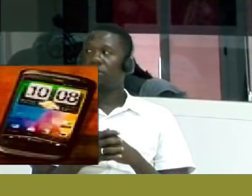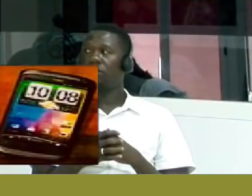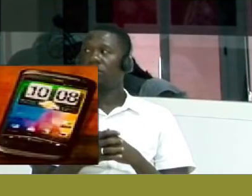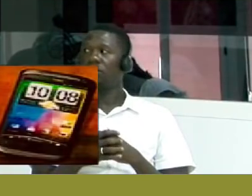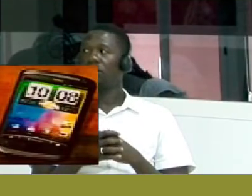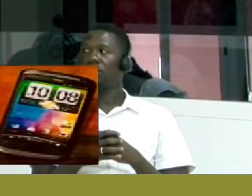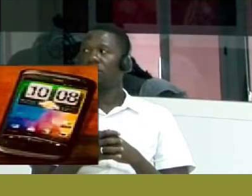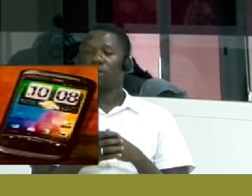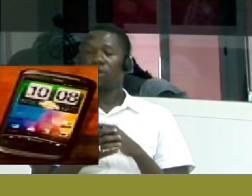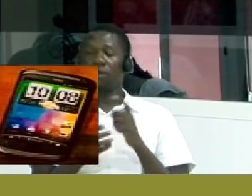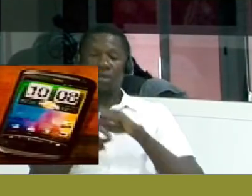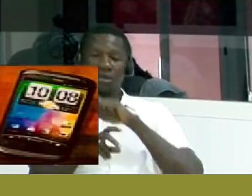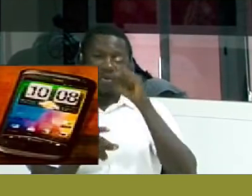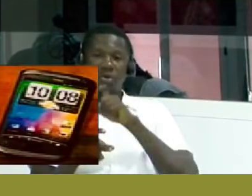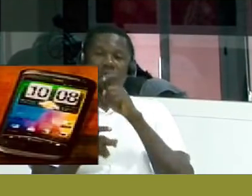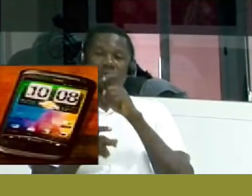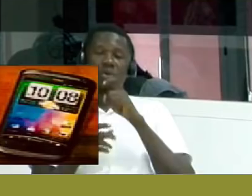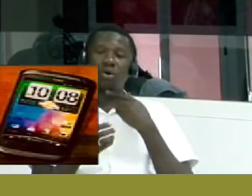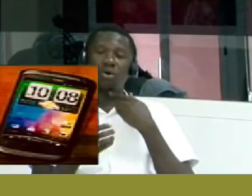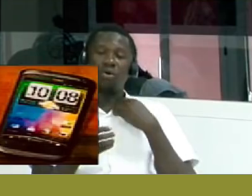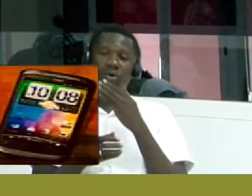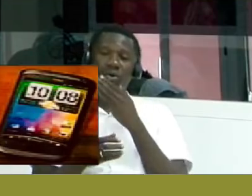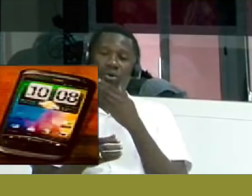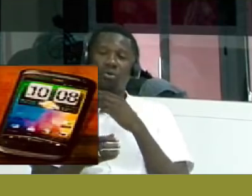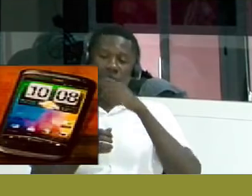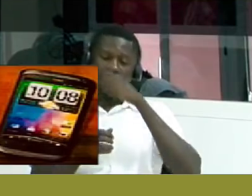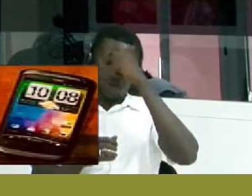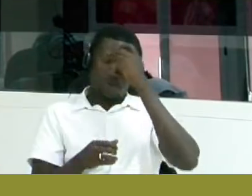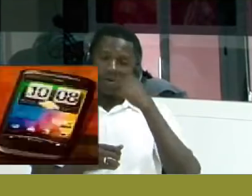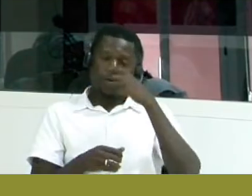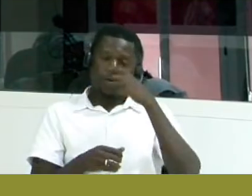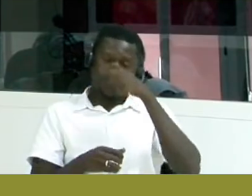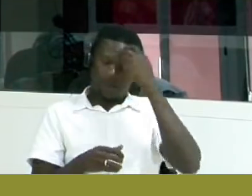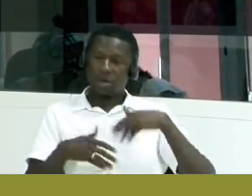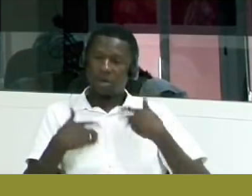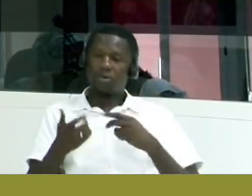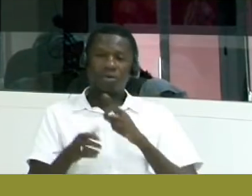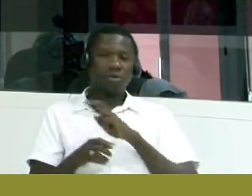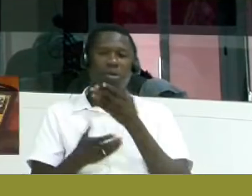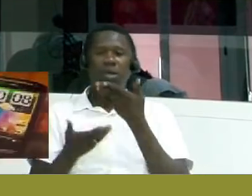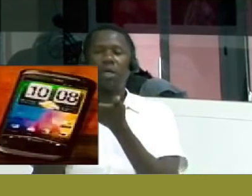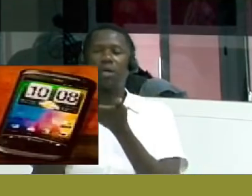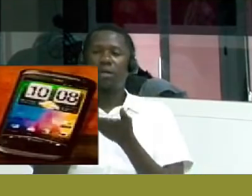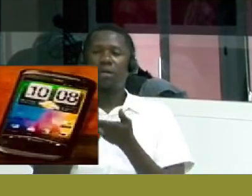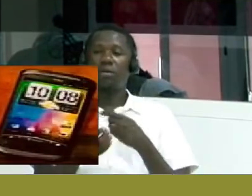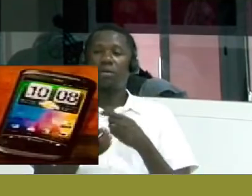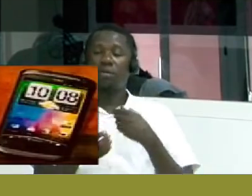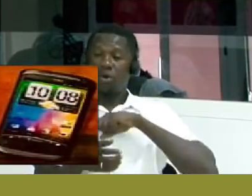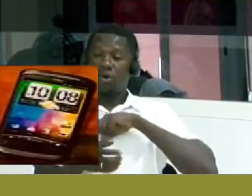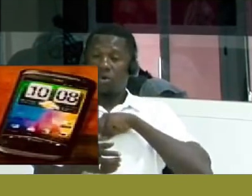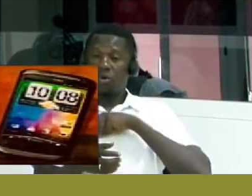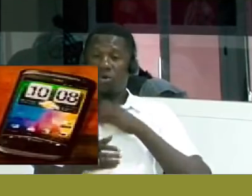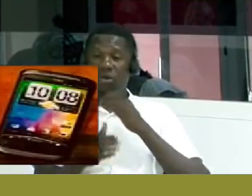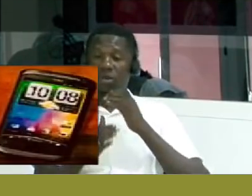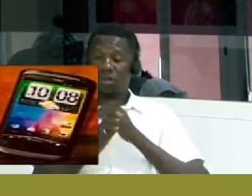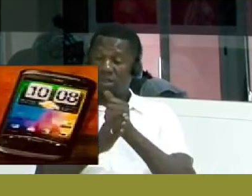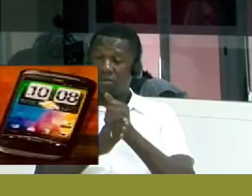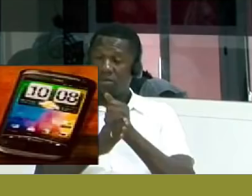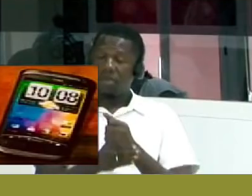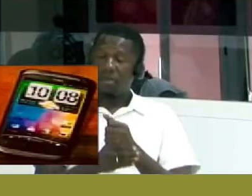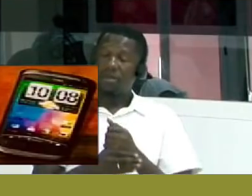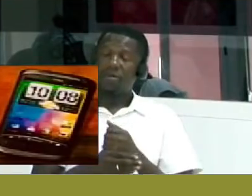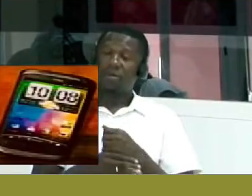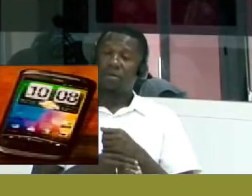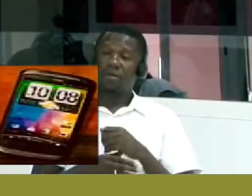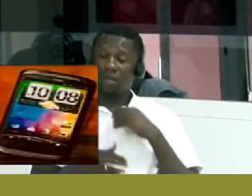The question of going to work and working happily, it was not there. My own very deputy,